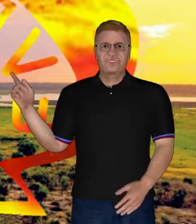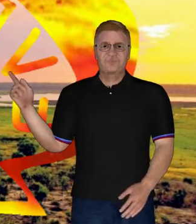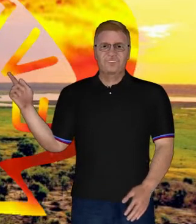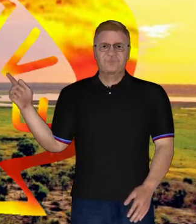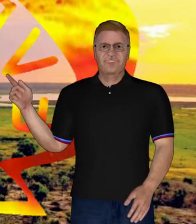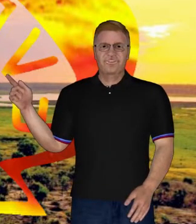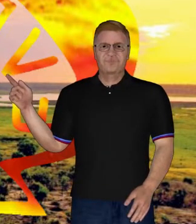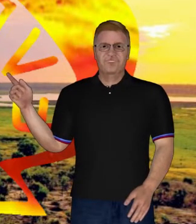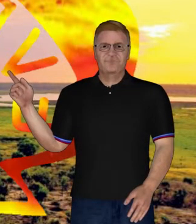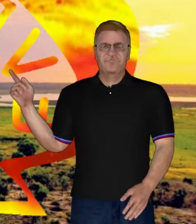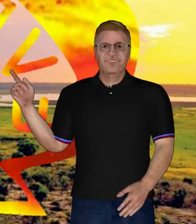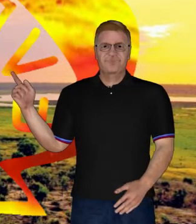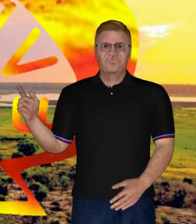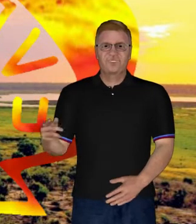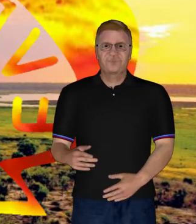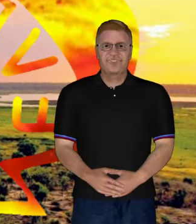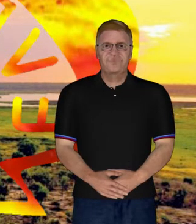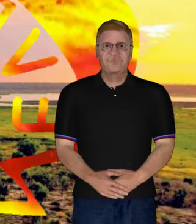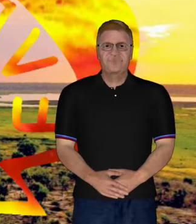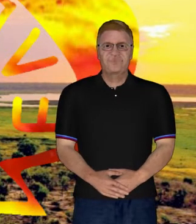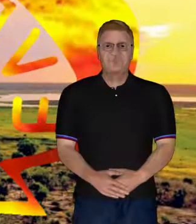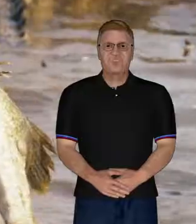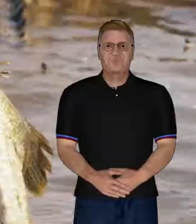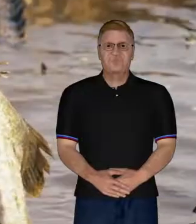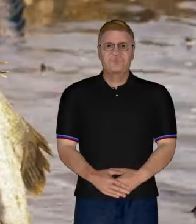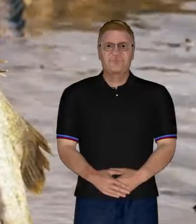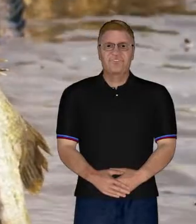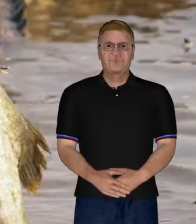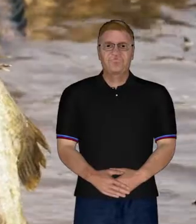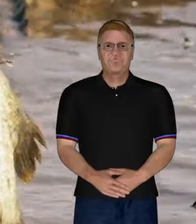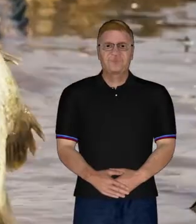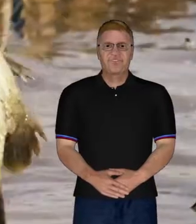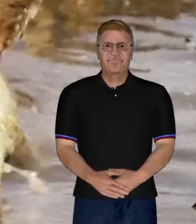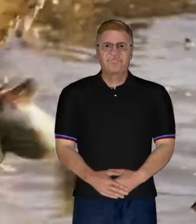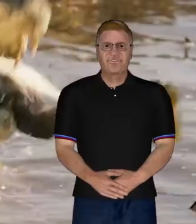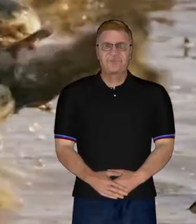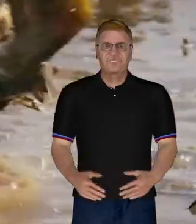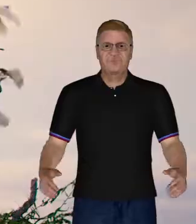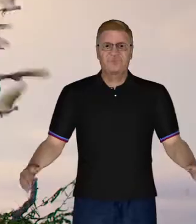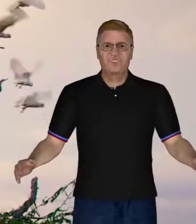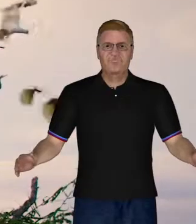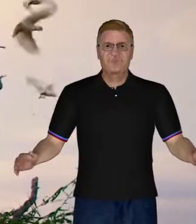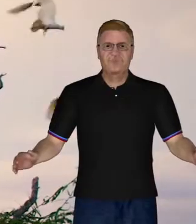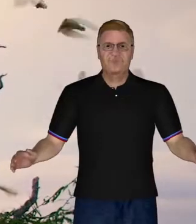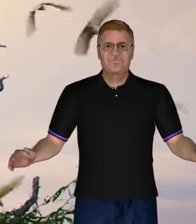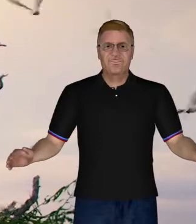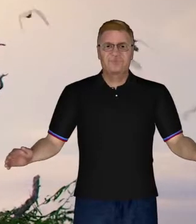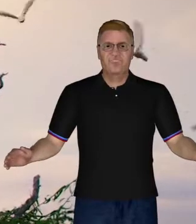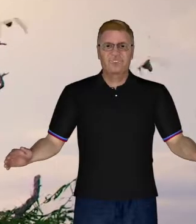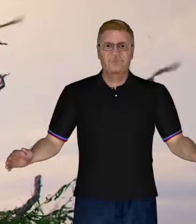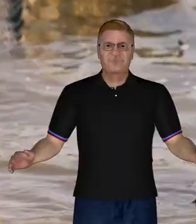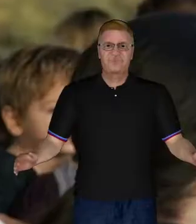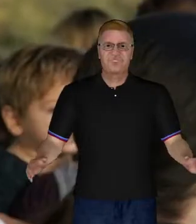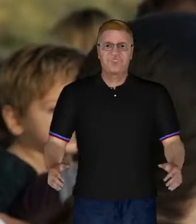Hi, welcome to the Never Never Safari Tours website. Here, you can see options of having a wonderful, memorable, and